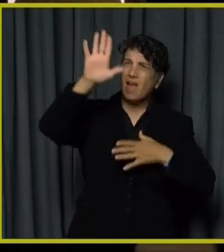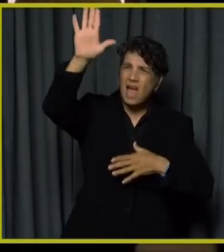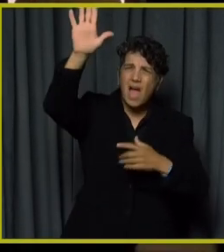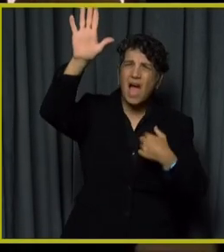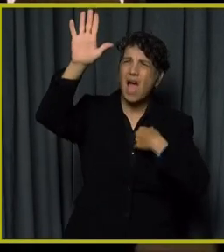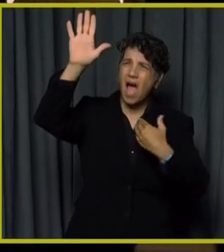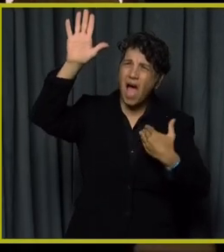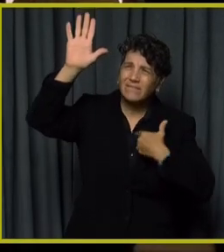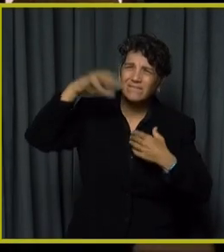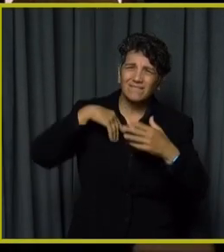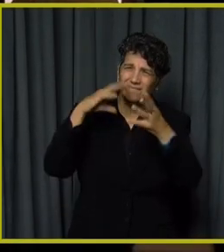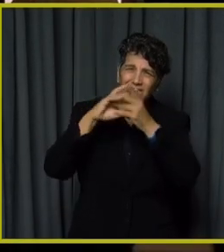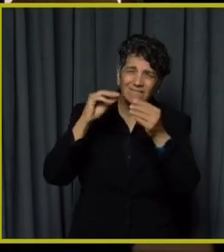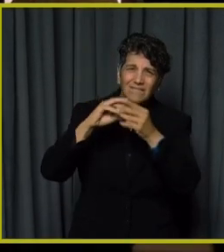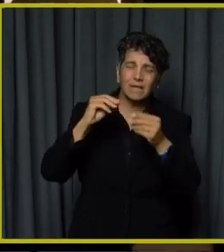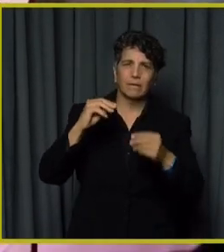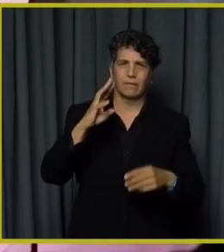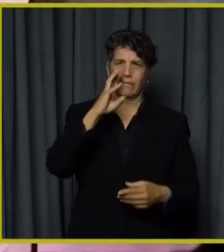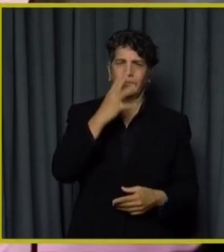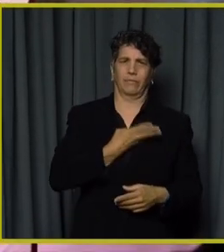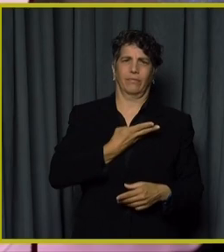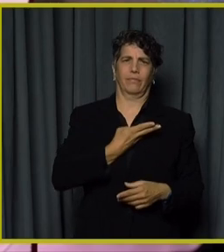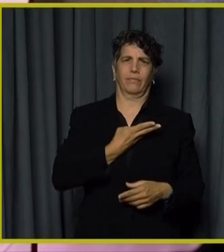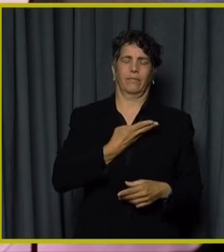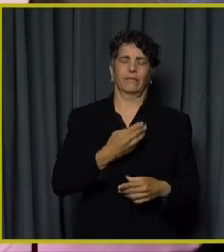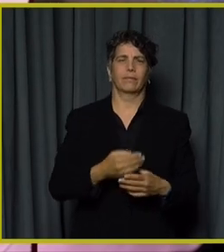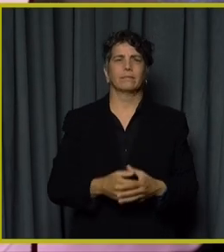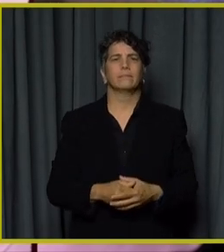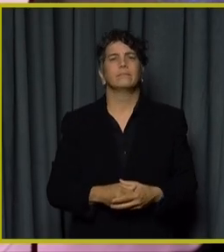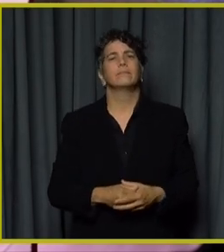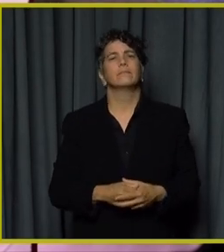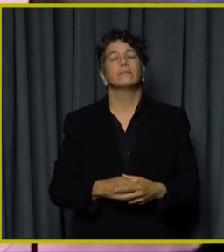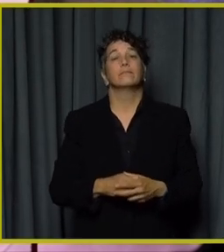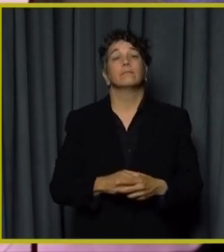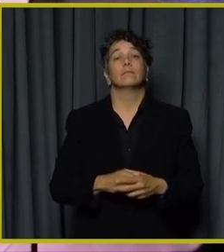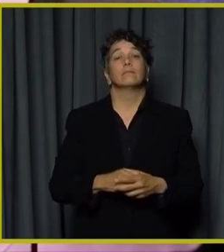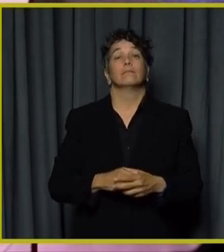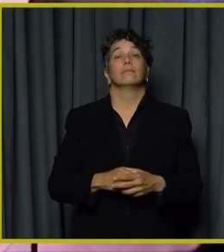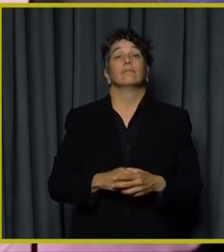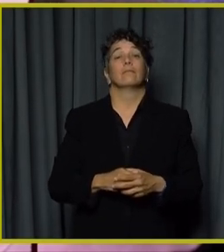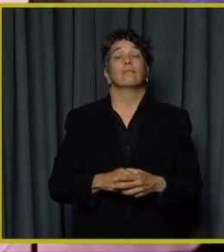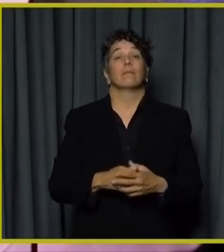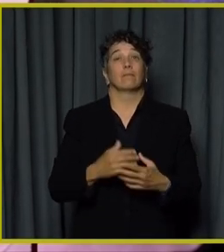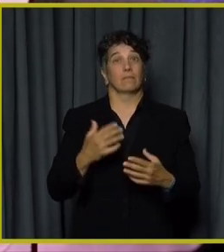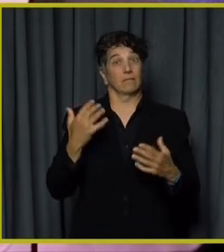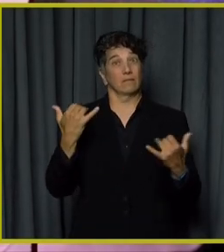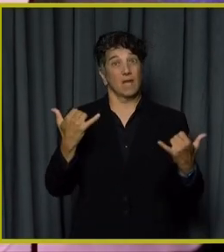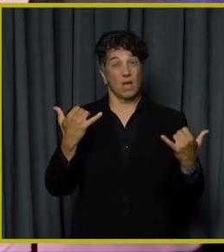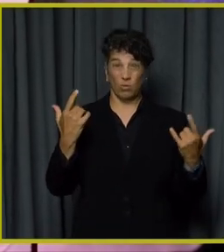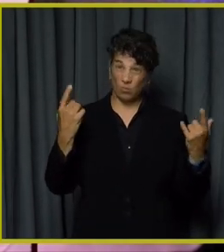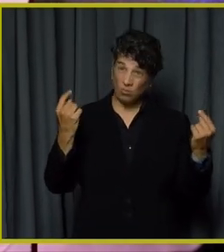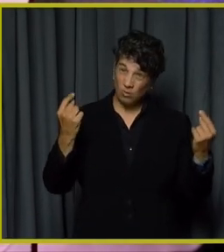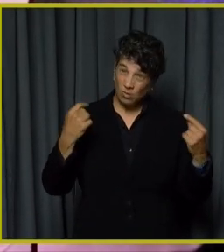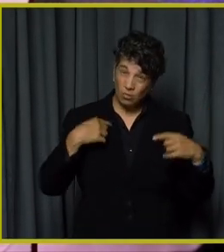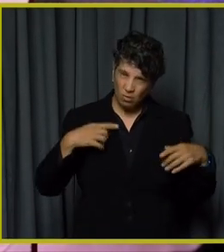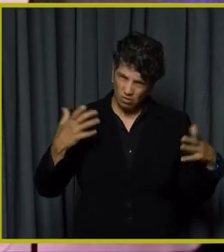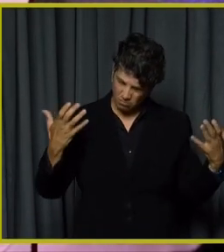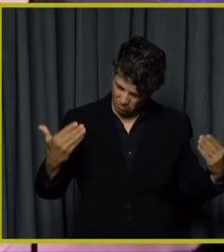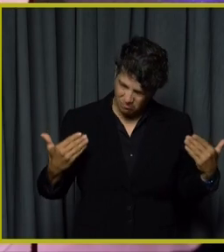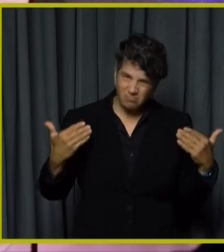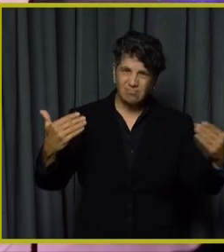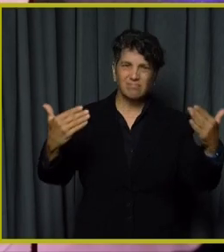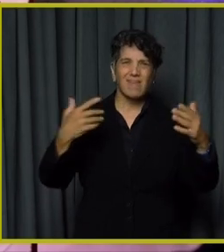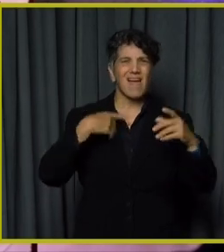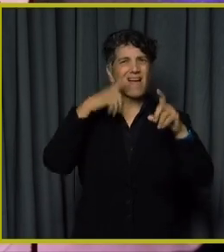And I think that it's time that we, as a people, educate the people that don't